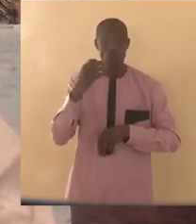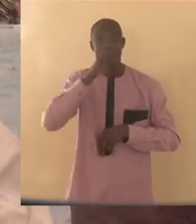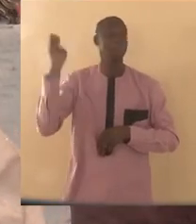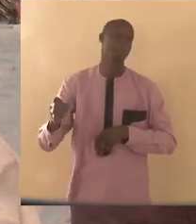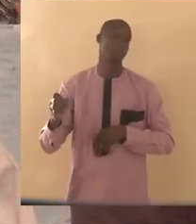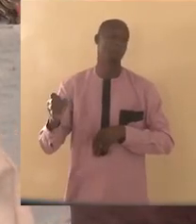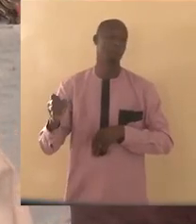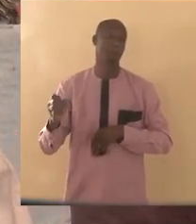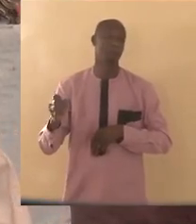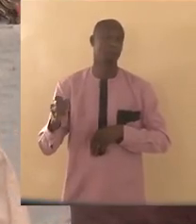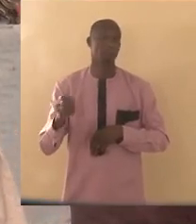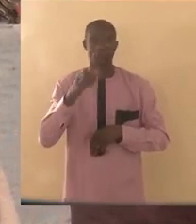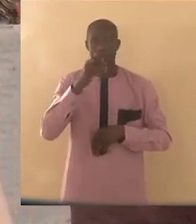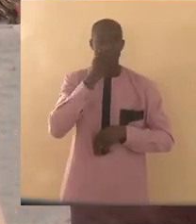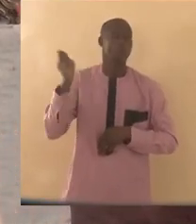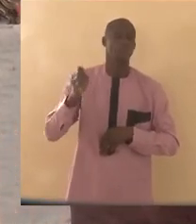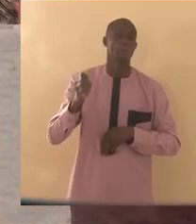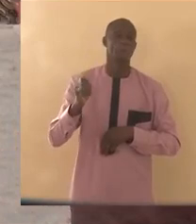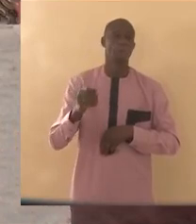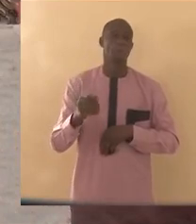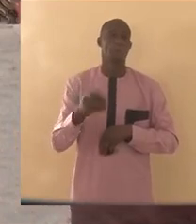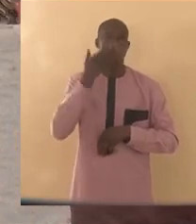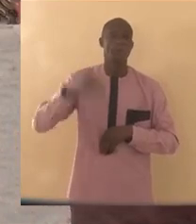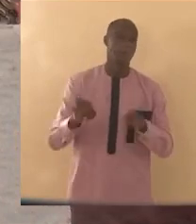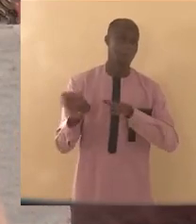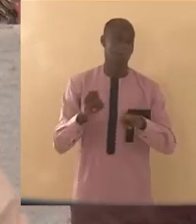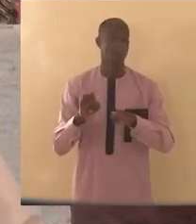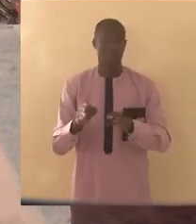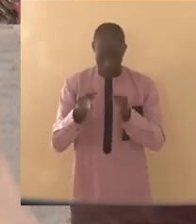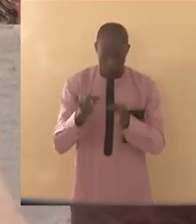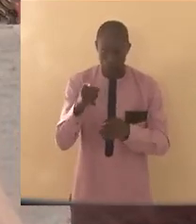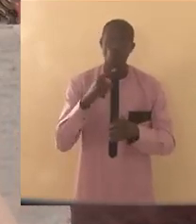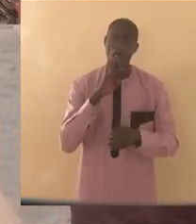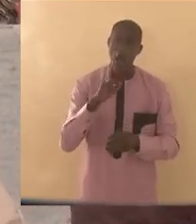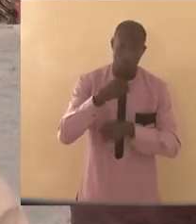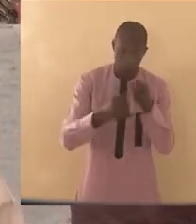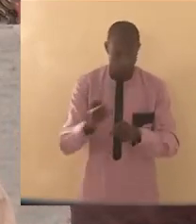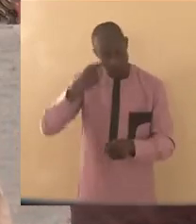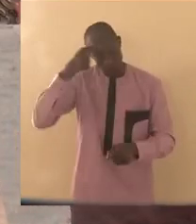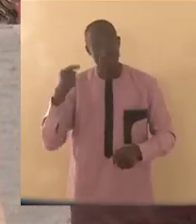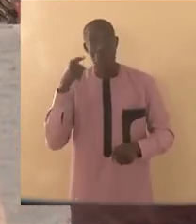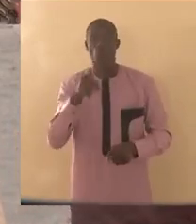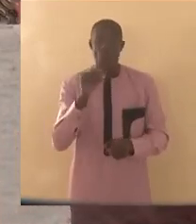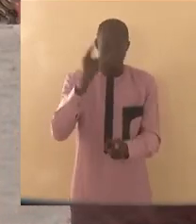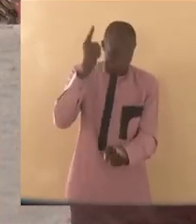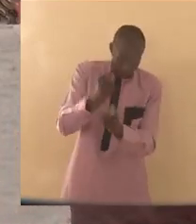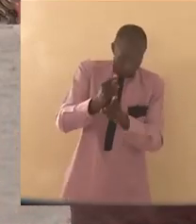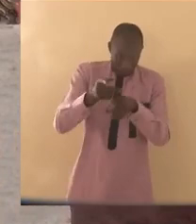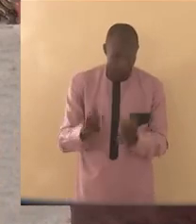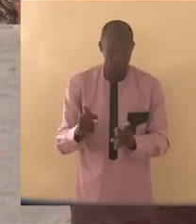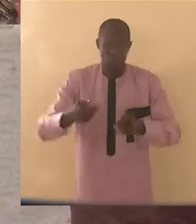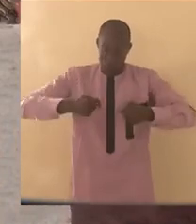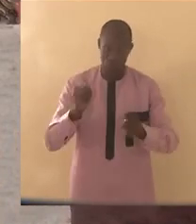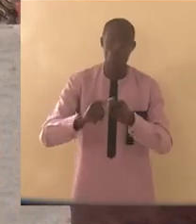crime, criminality, misbehavior. If you are suffering because you are a just person,